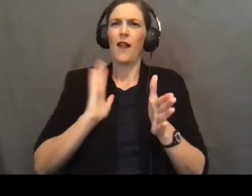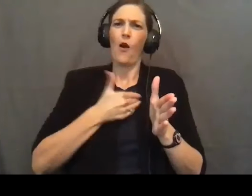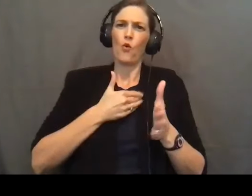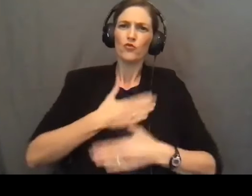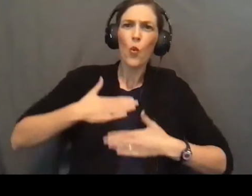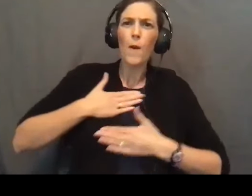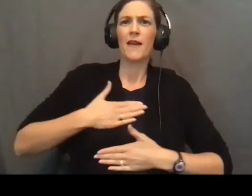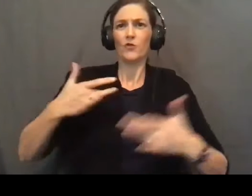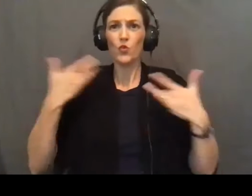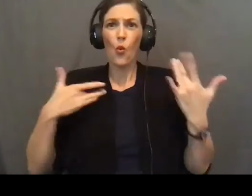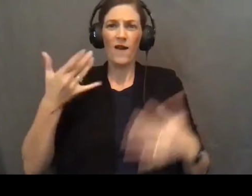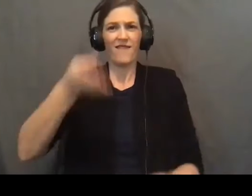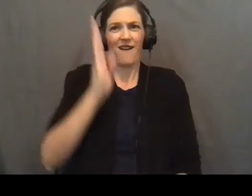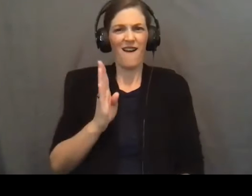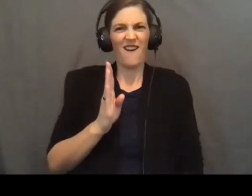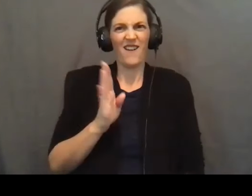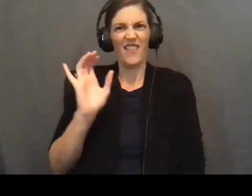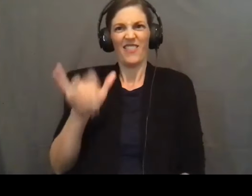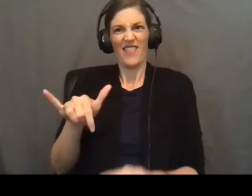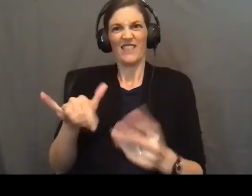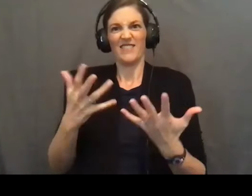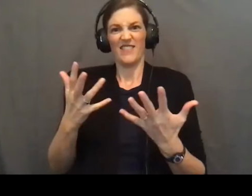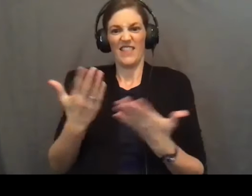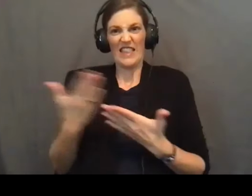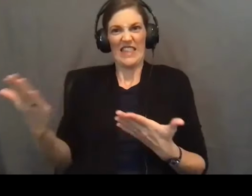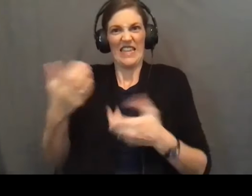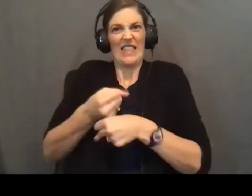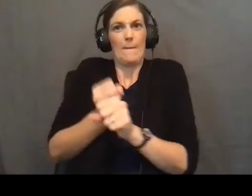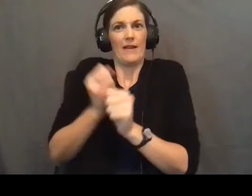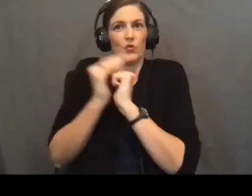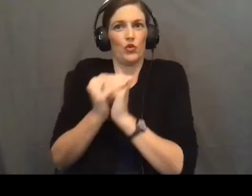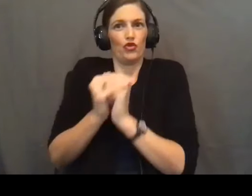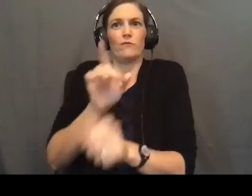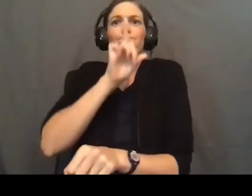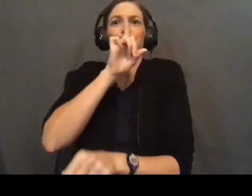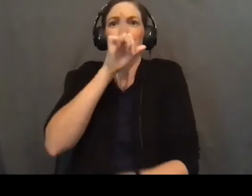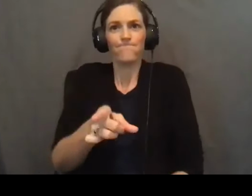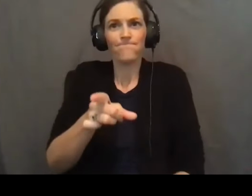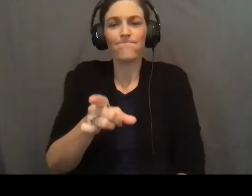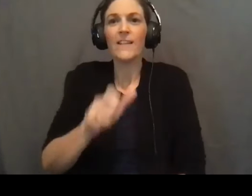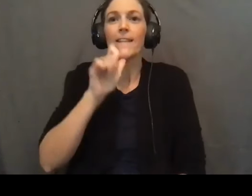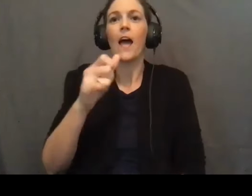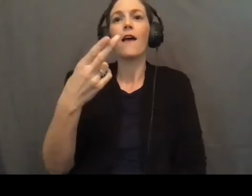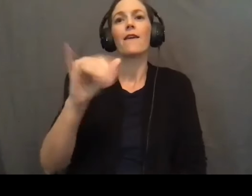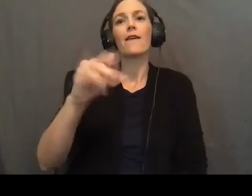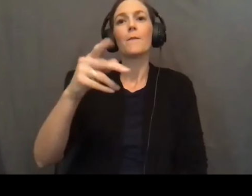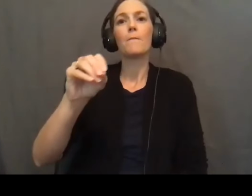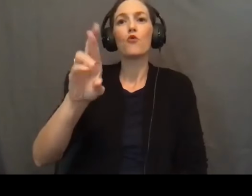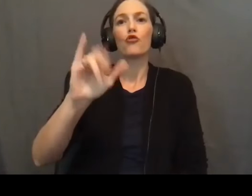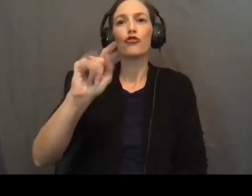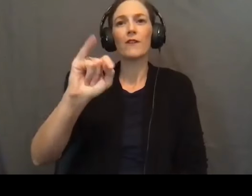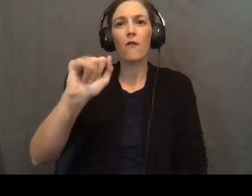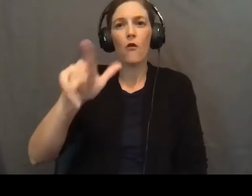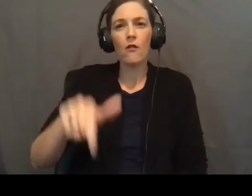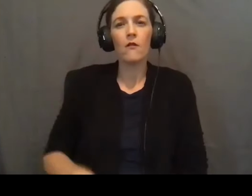God is the very thing that makes our worship authentic and not hypocritical. You